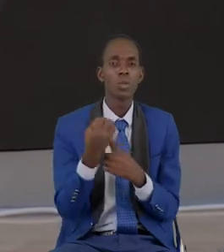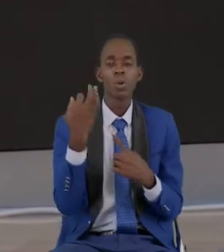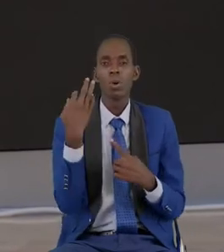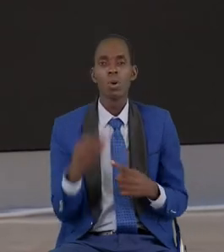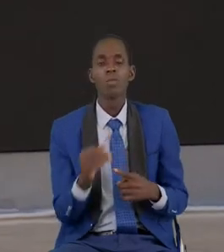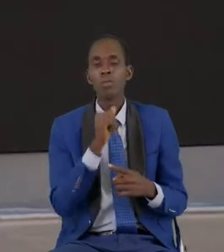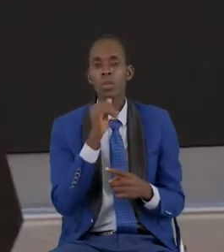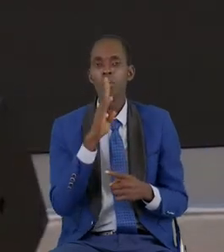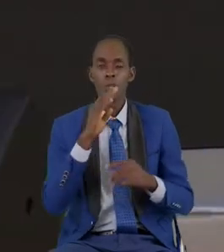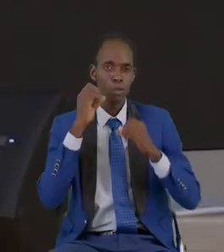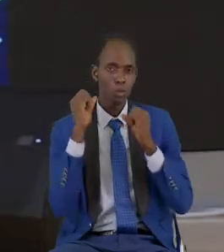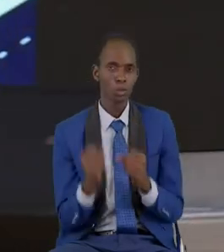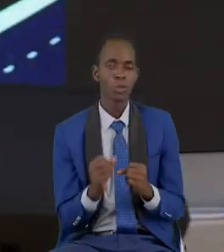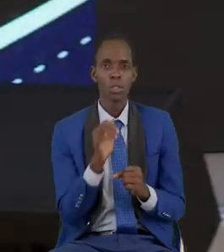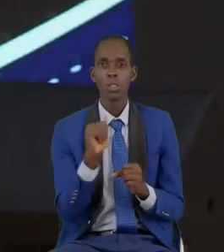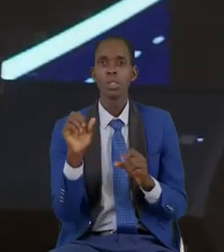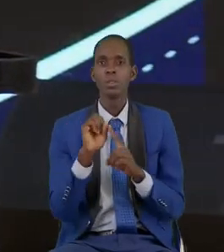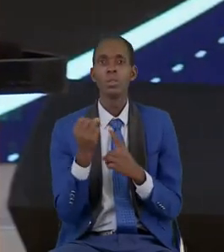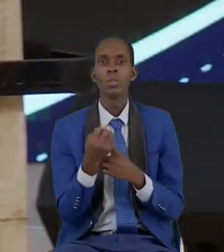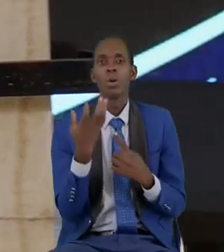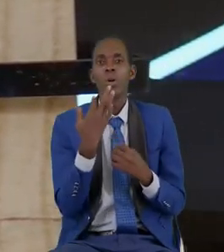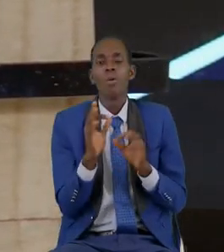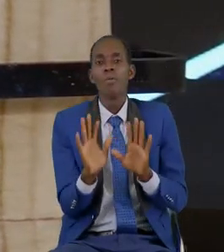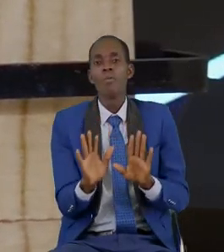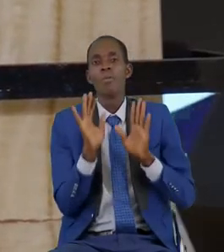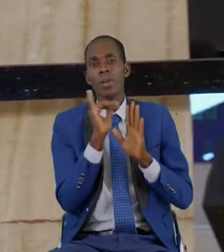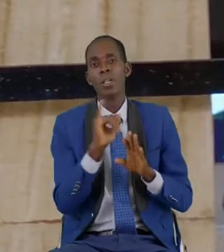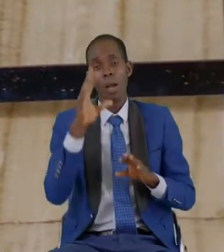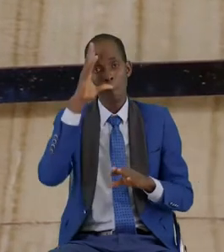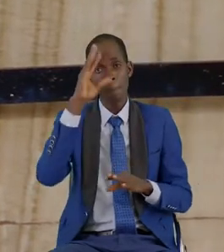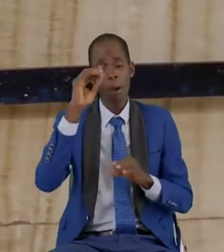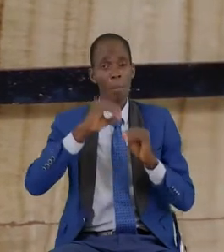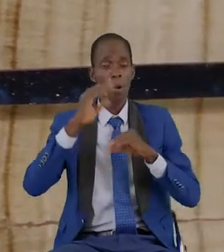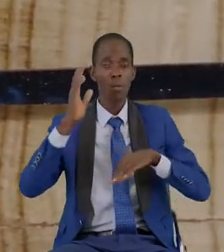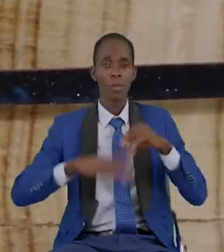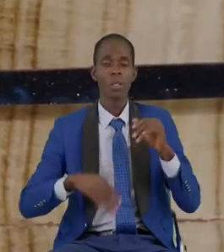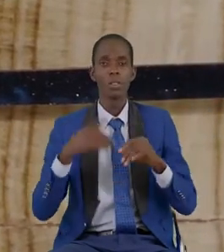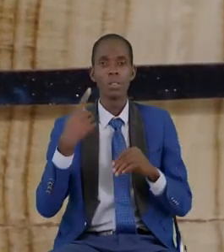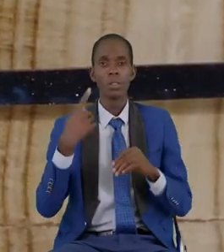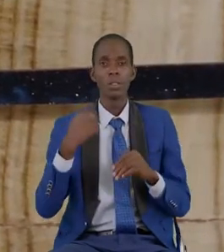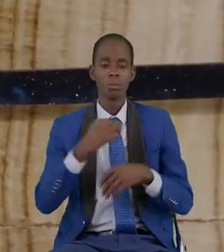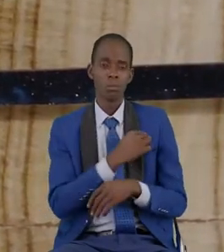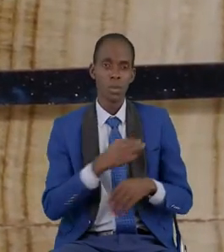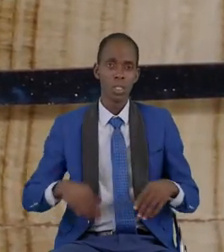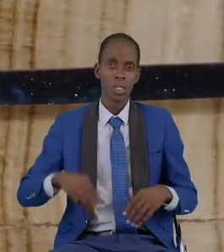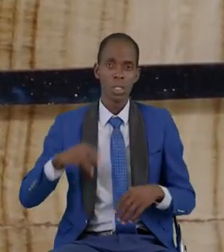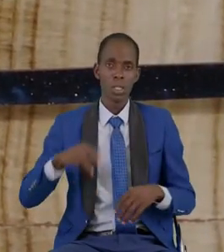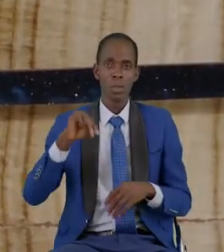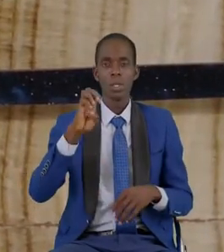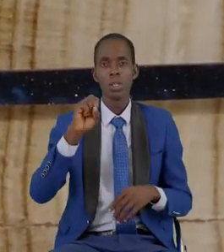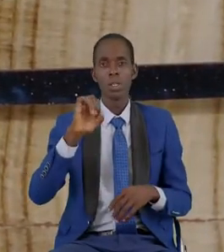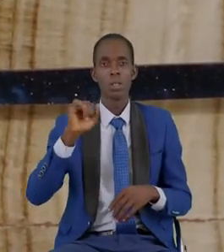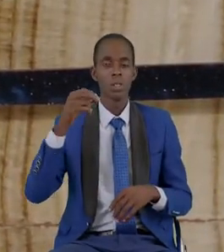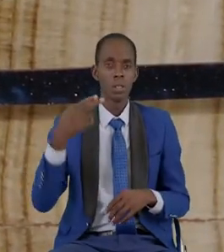strong, a situation of fearing man more than the Messiah, and fearing the people around him